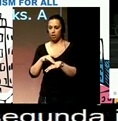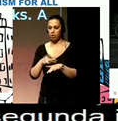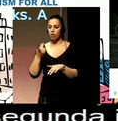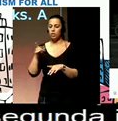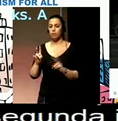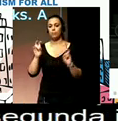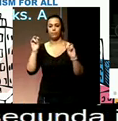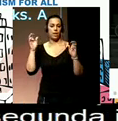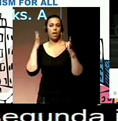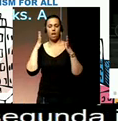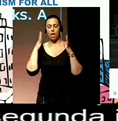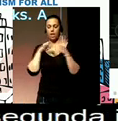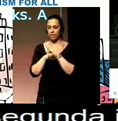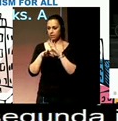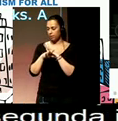to study the